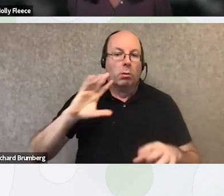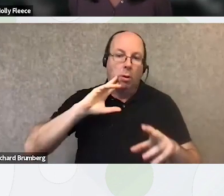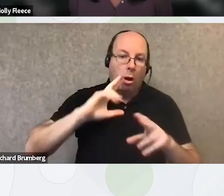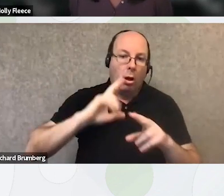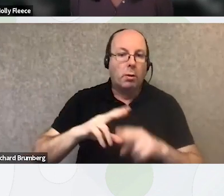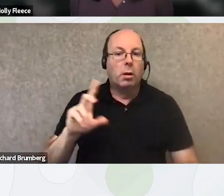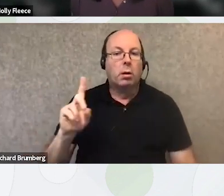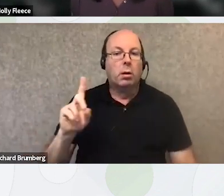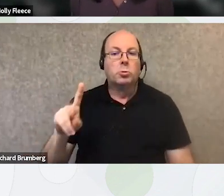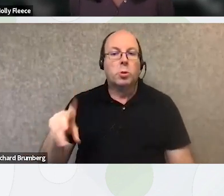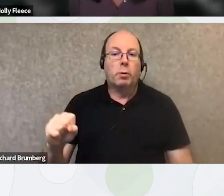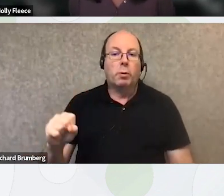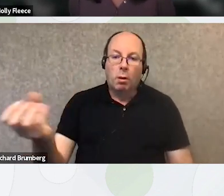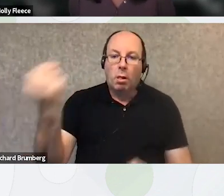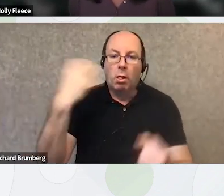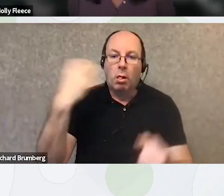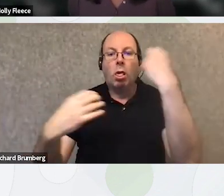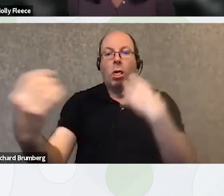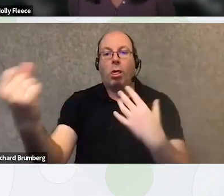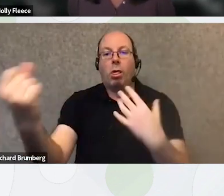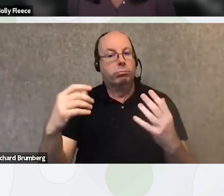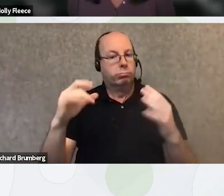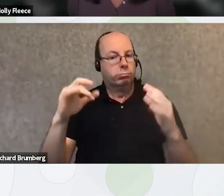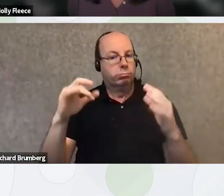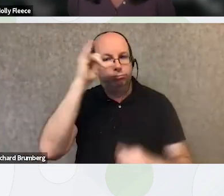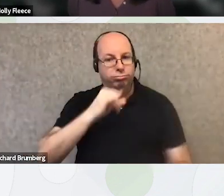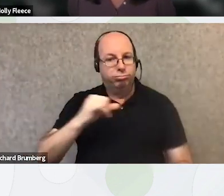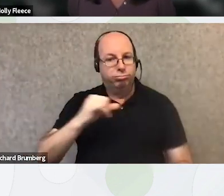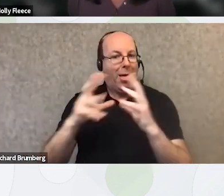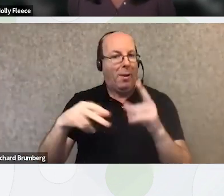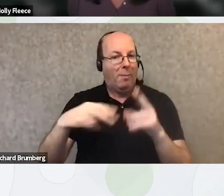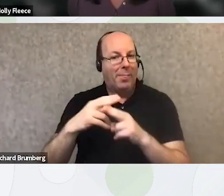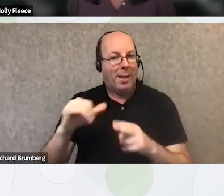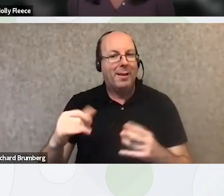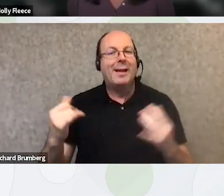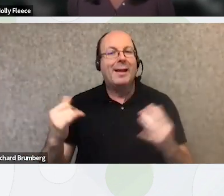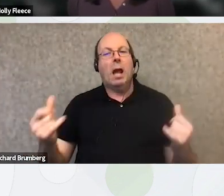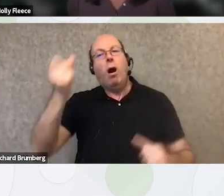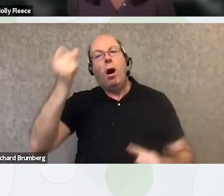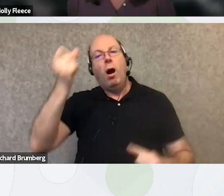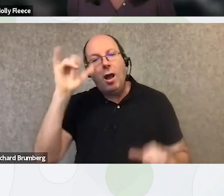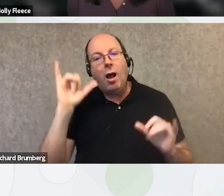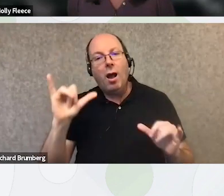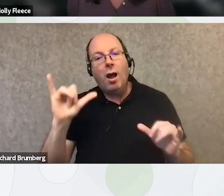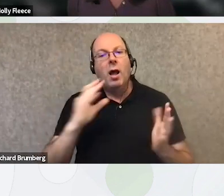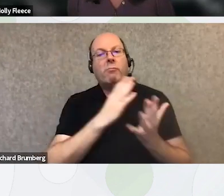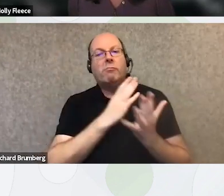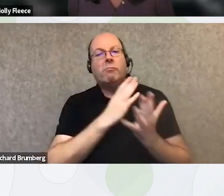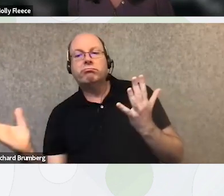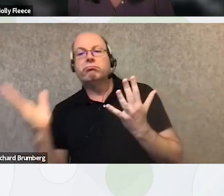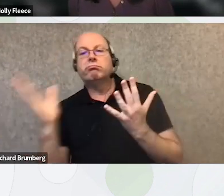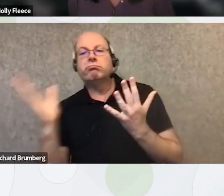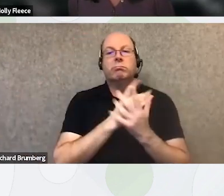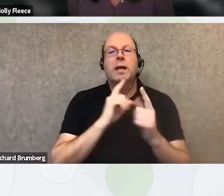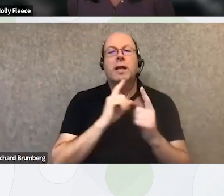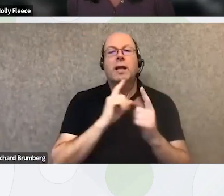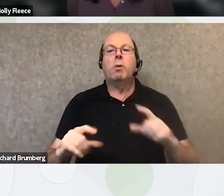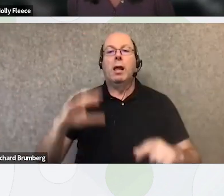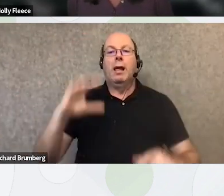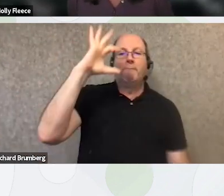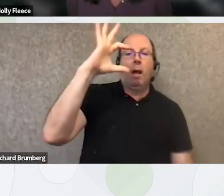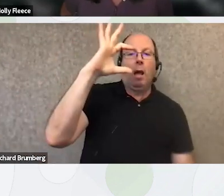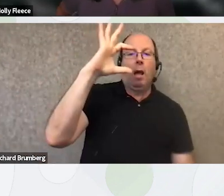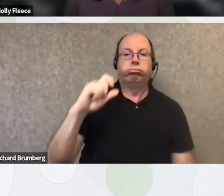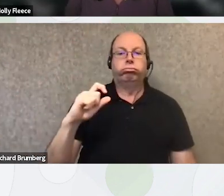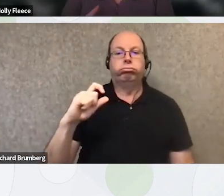ever maybe wanted to know about. But we know now more about this spectrum, or the spectrum of size,